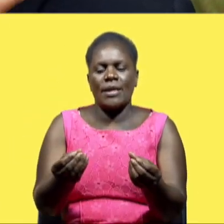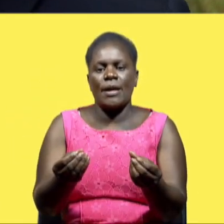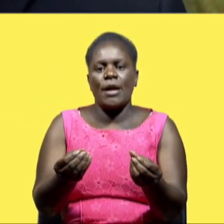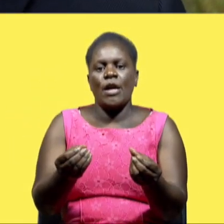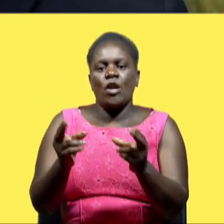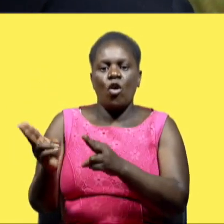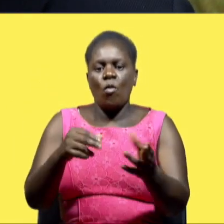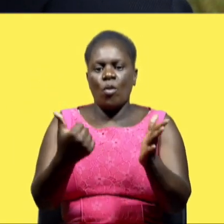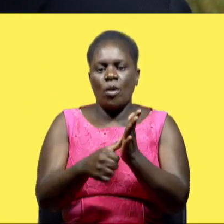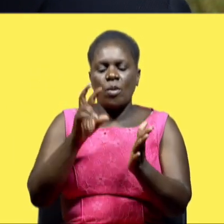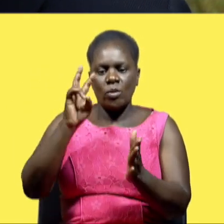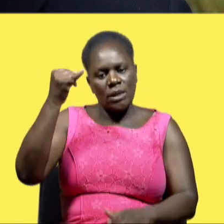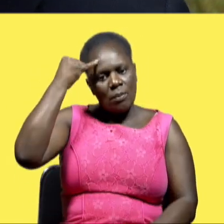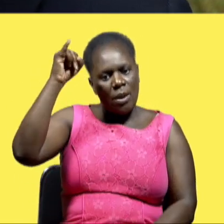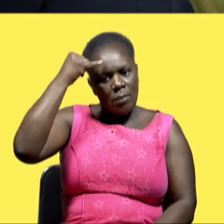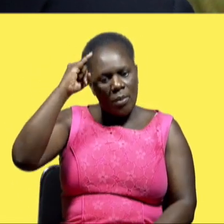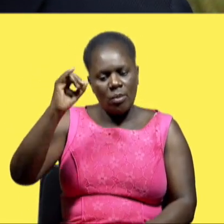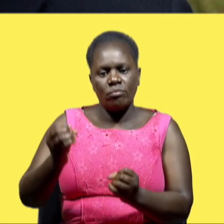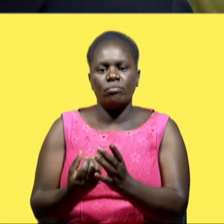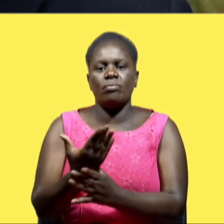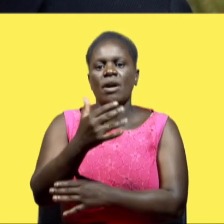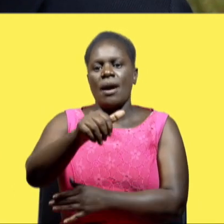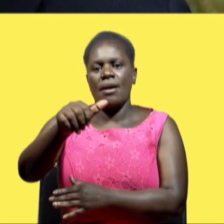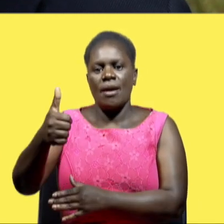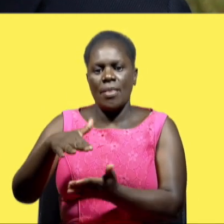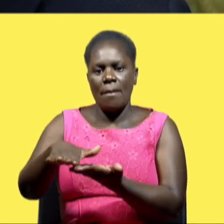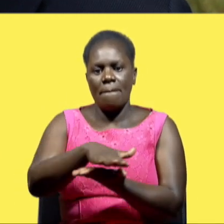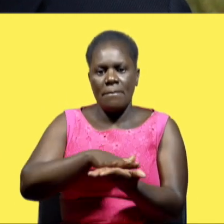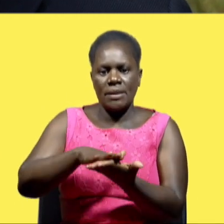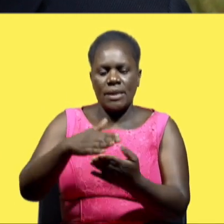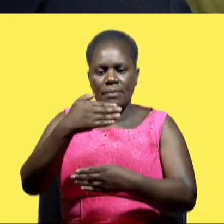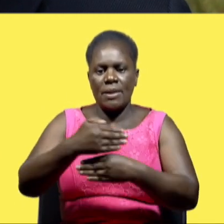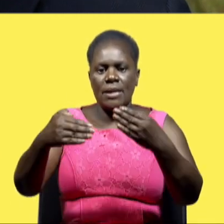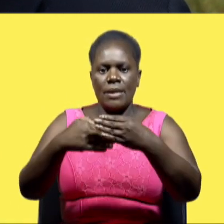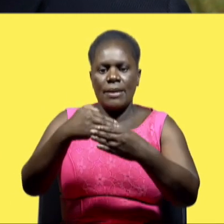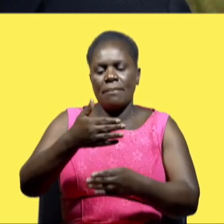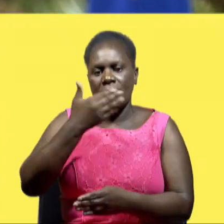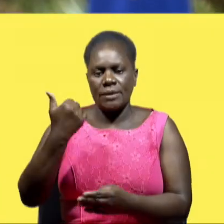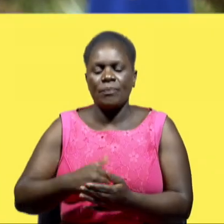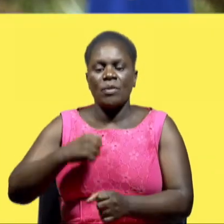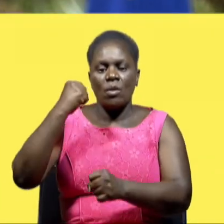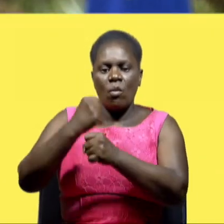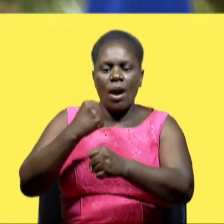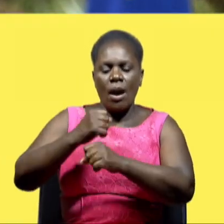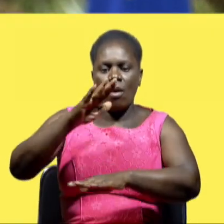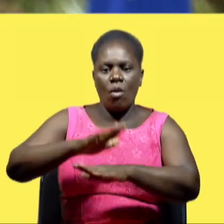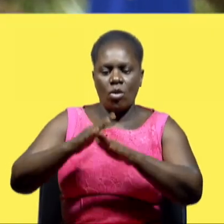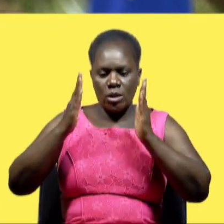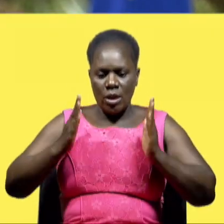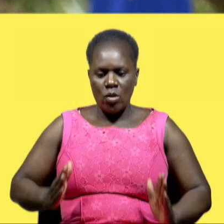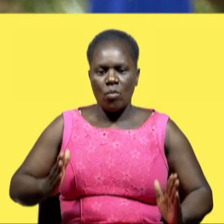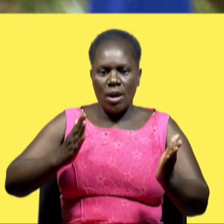traditional problems so we are we see innovation and digital as another foundation for building forward better we work on